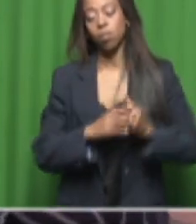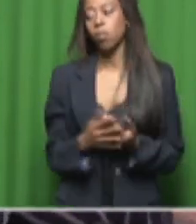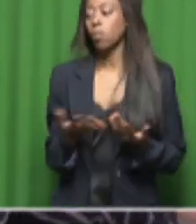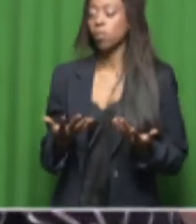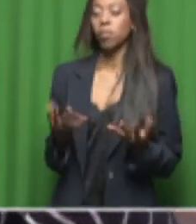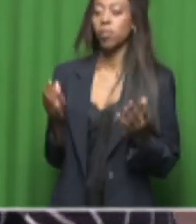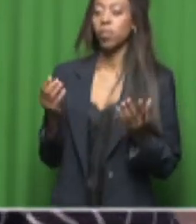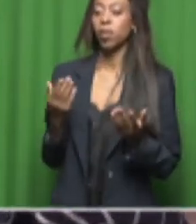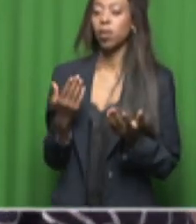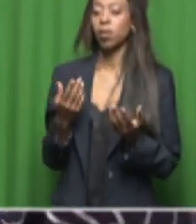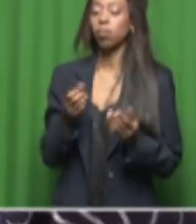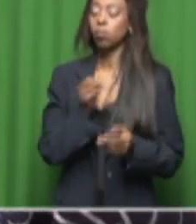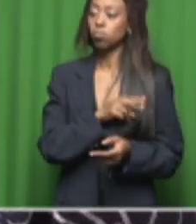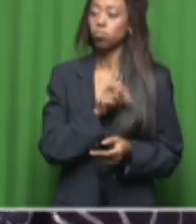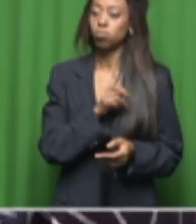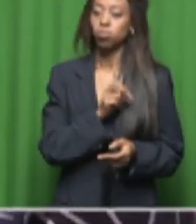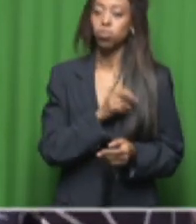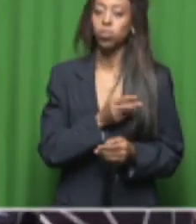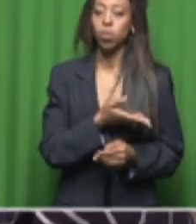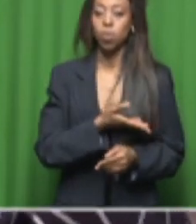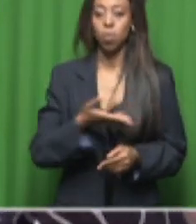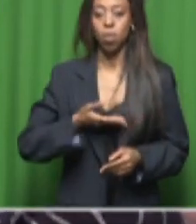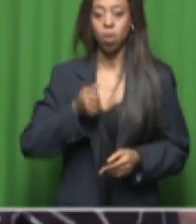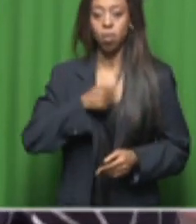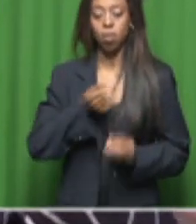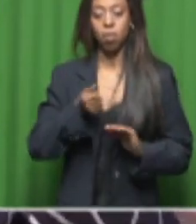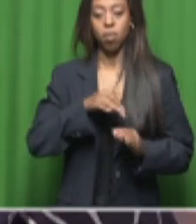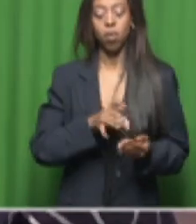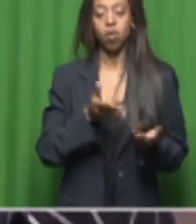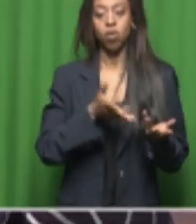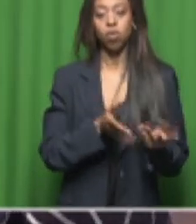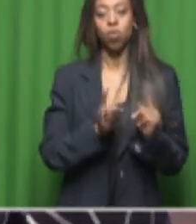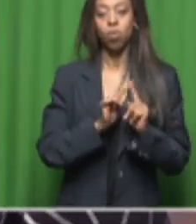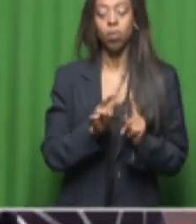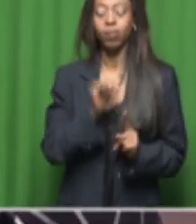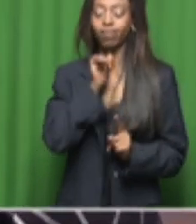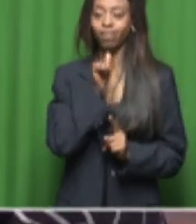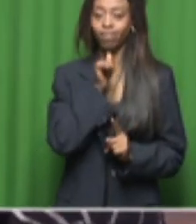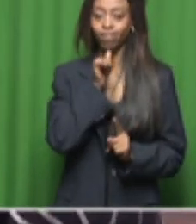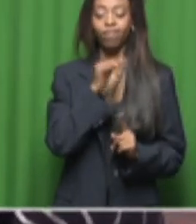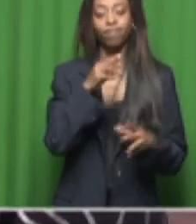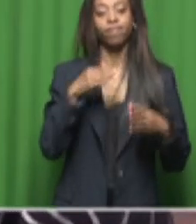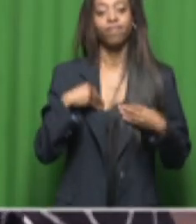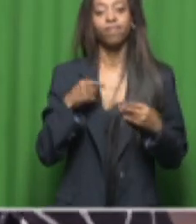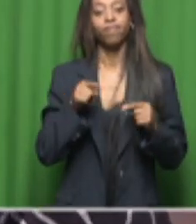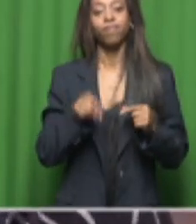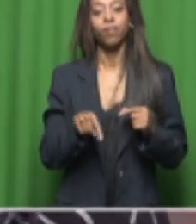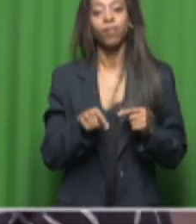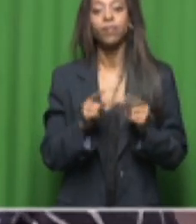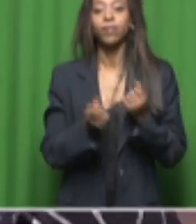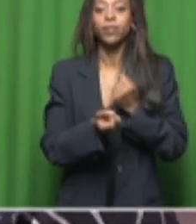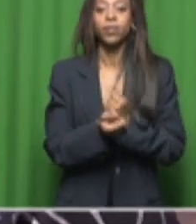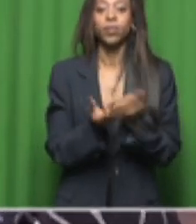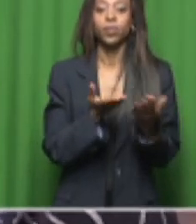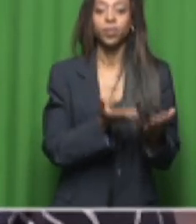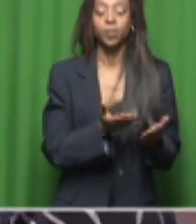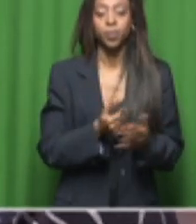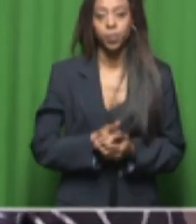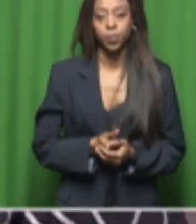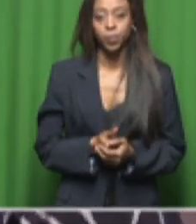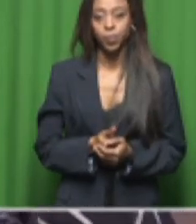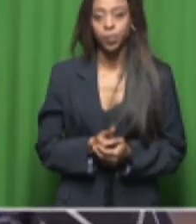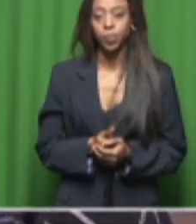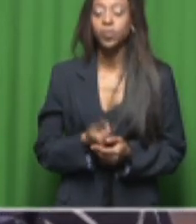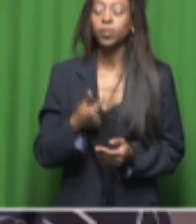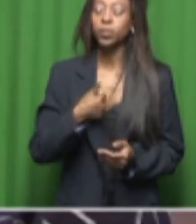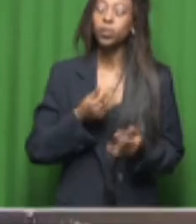It's painful that I lost my mother this way, but I will have to accept what has happened. I